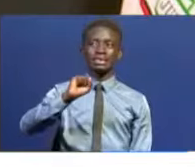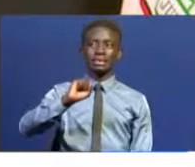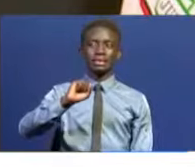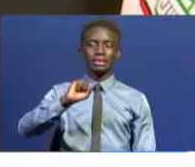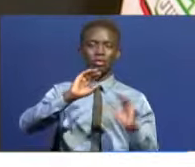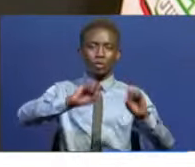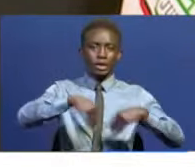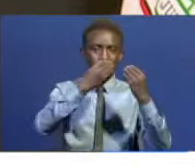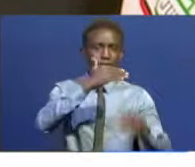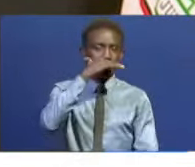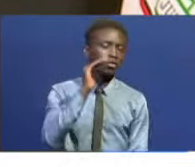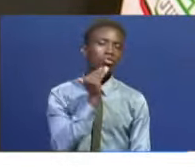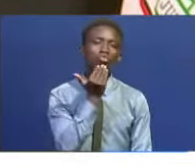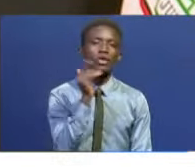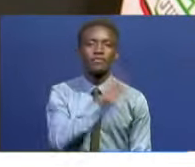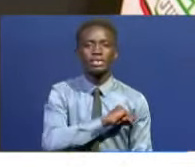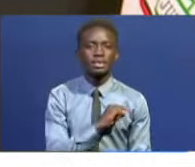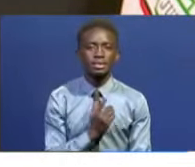to Musalia.